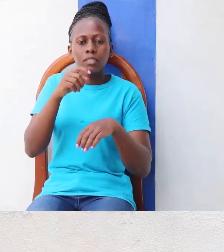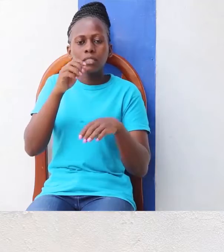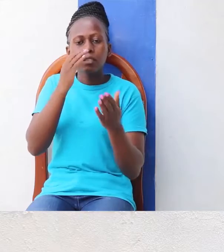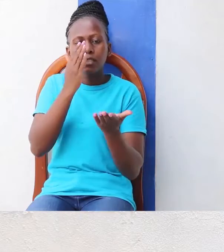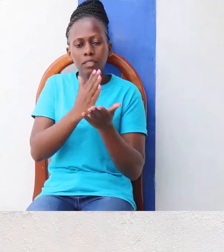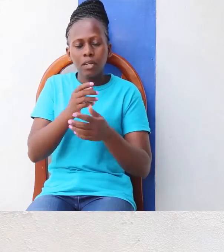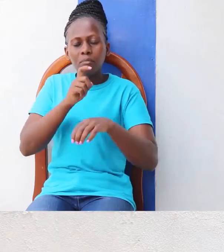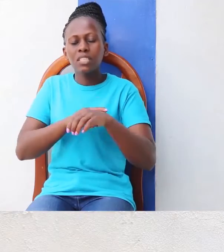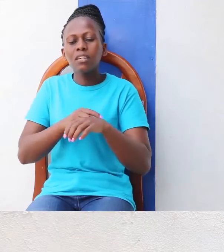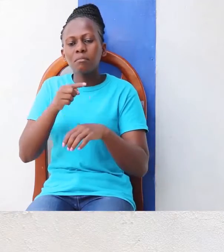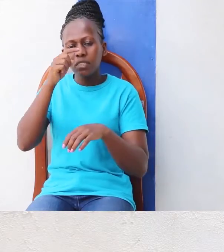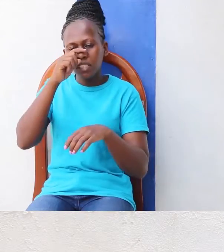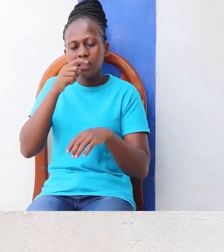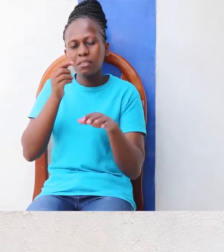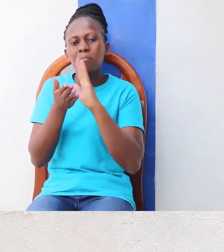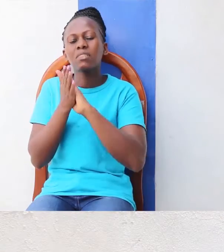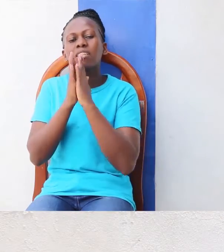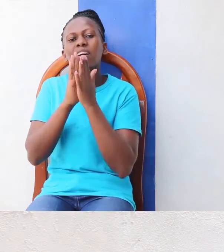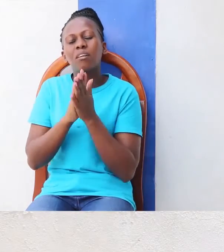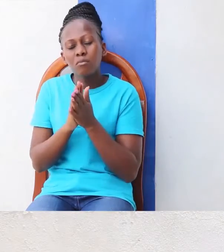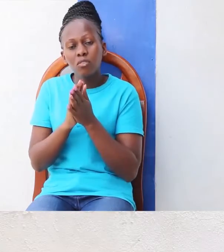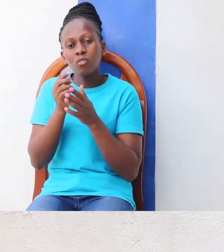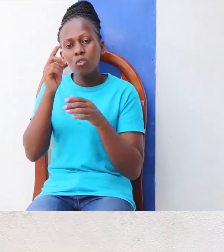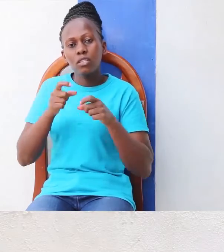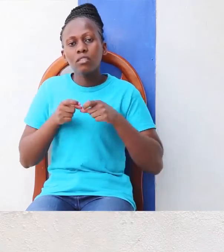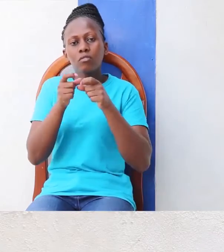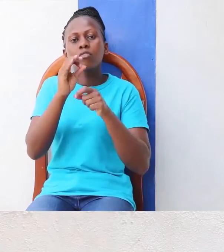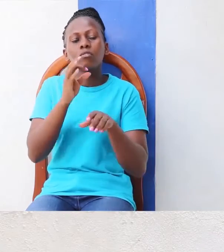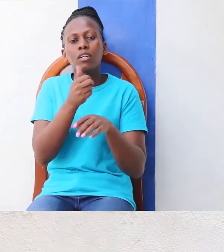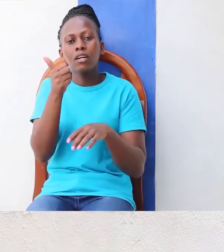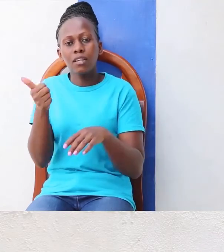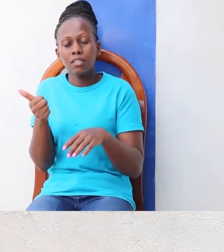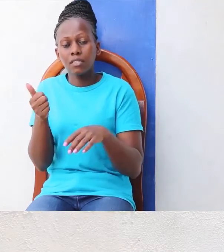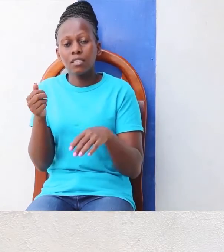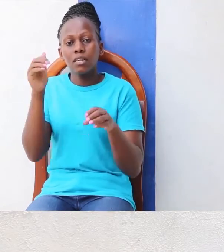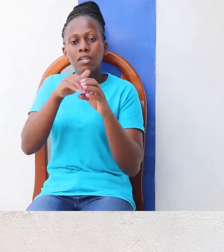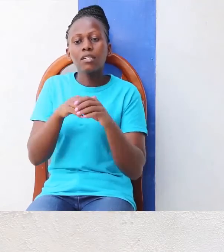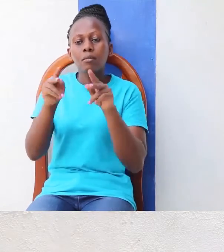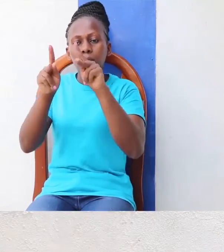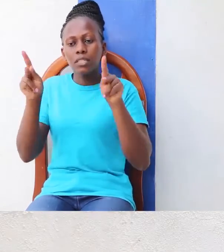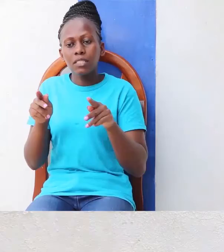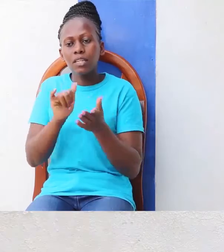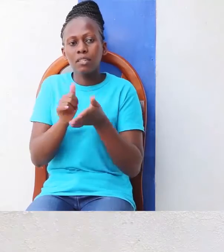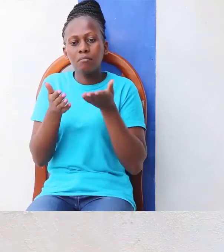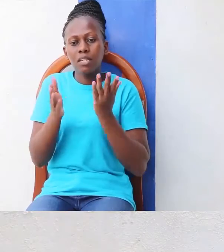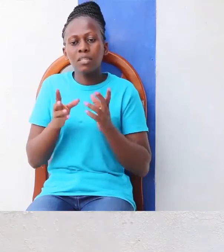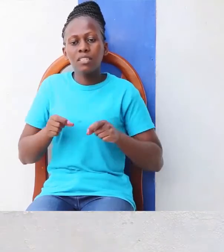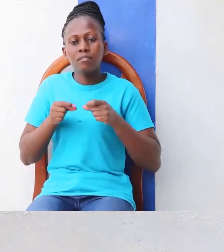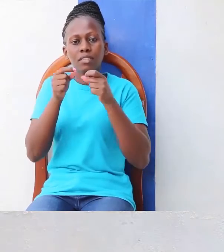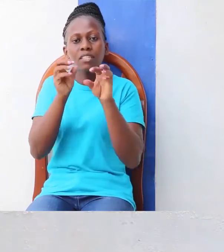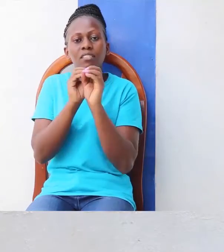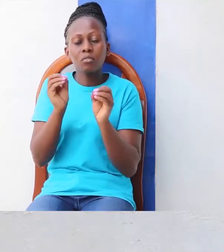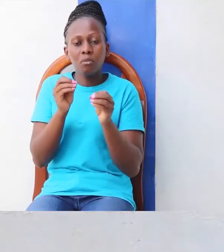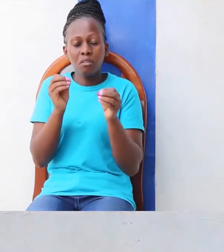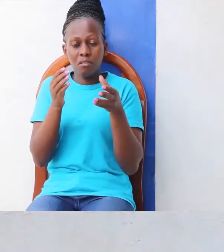of someone gifted in a different field that maybe we are not gifted, or maybe we